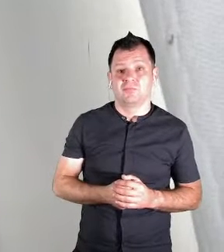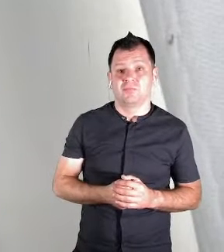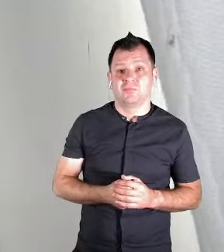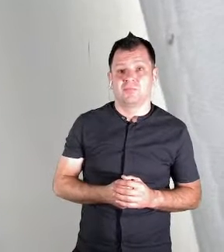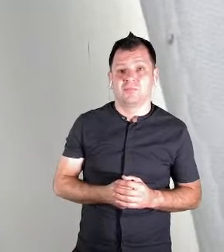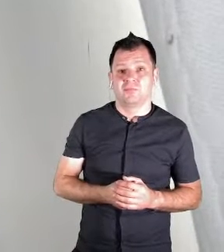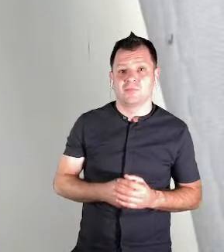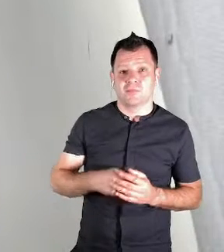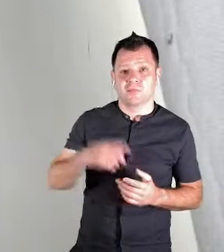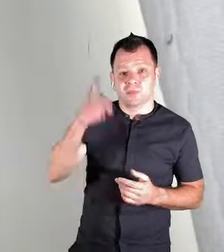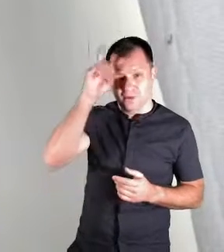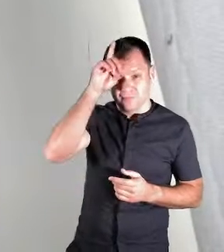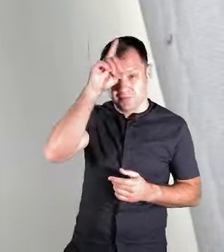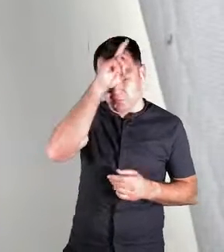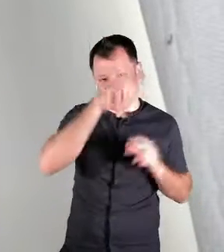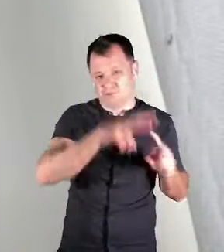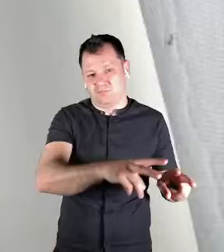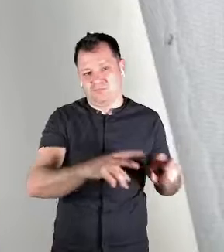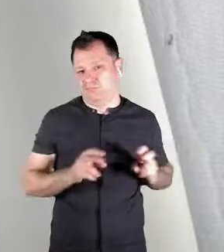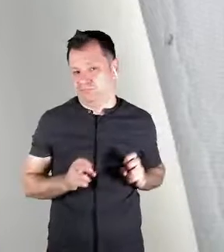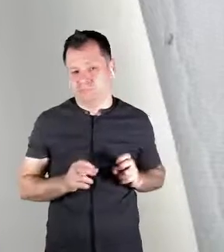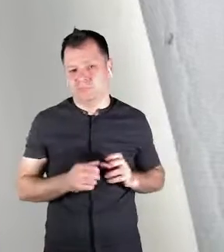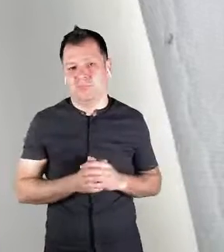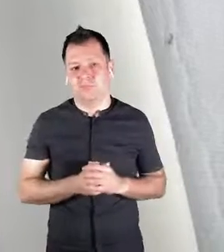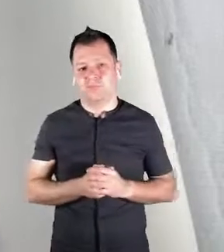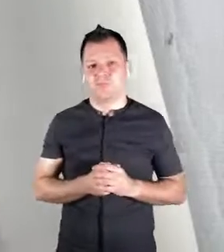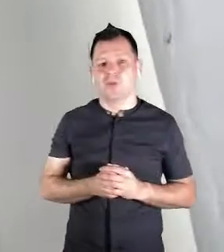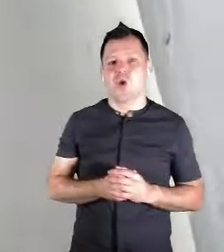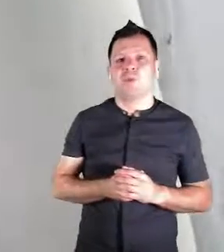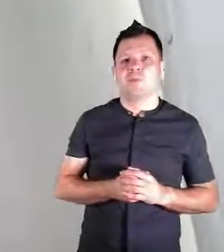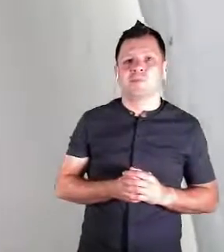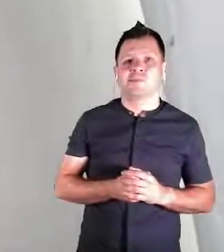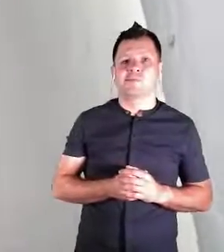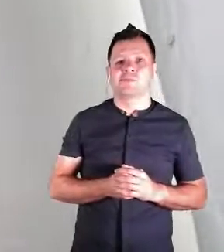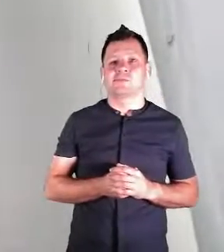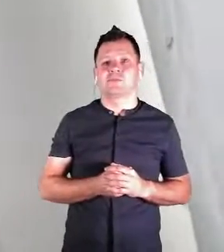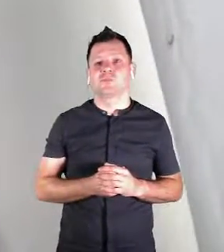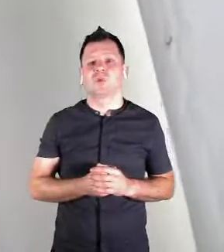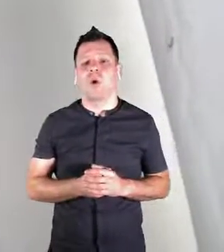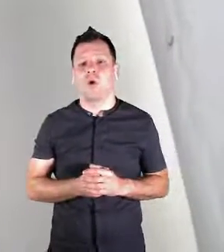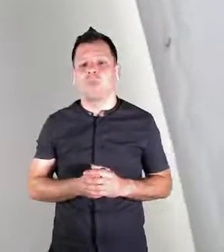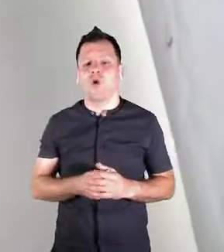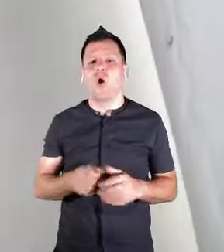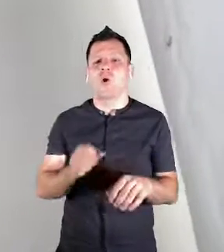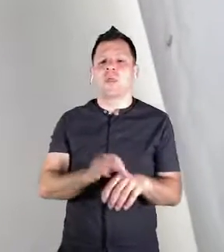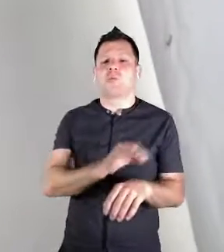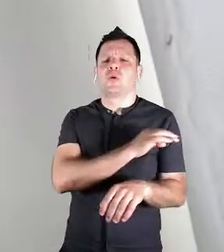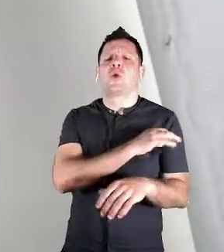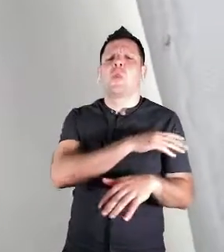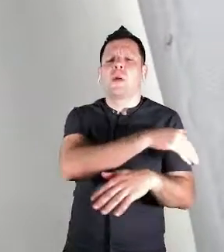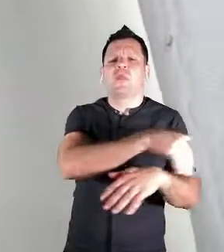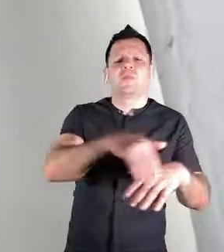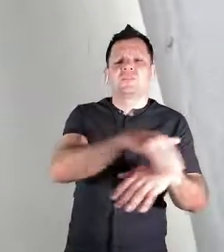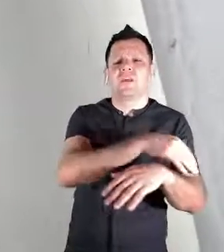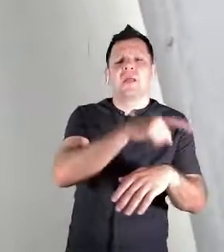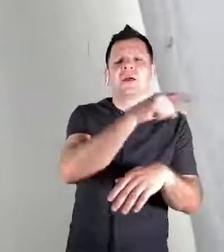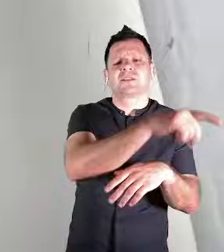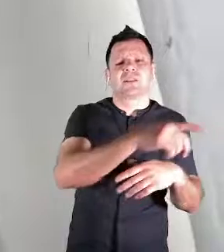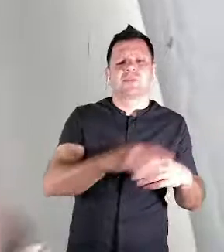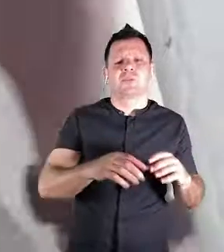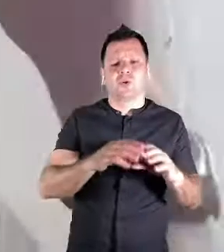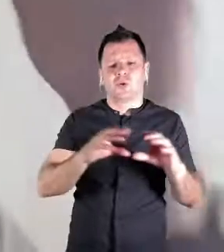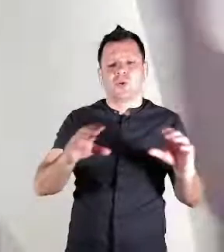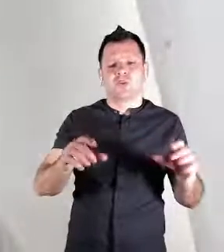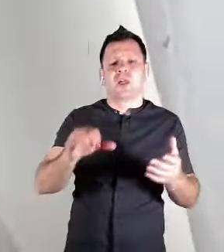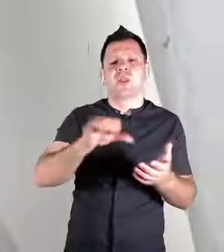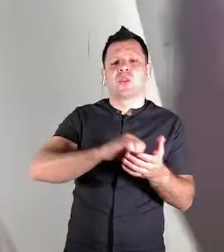few kilometers outside the city. So you had, and that's where all the people went to the other shopping